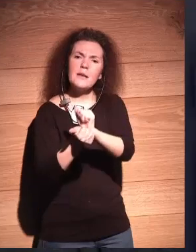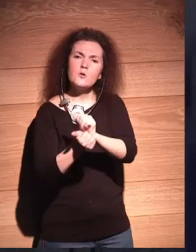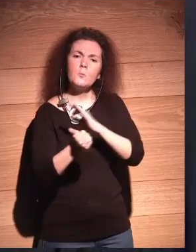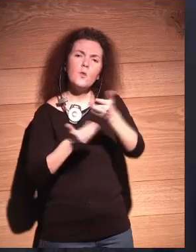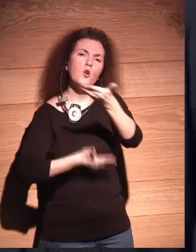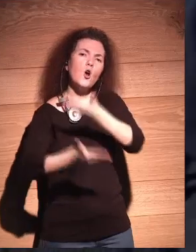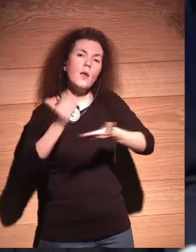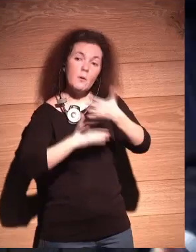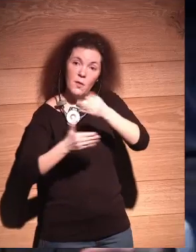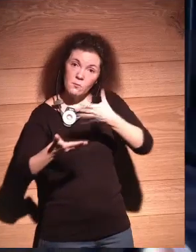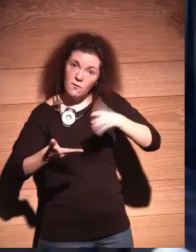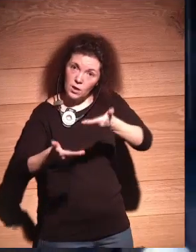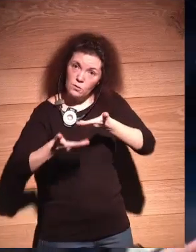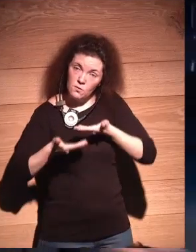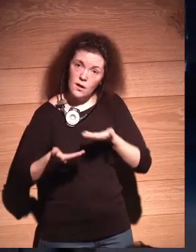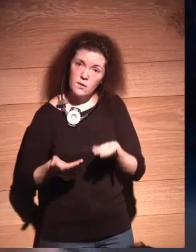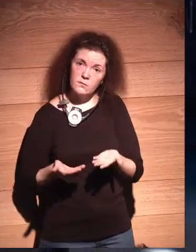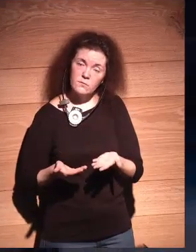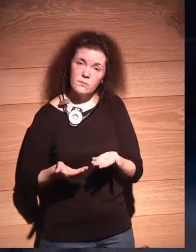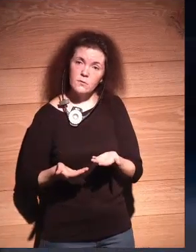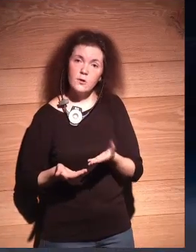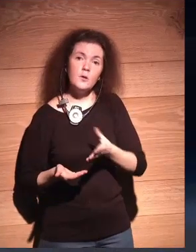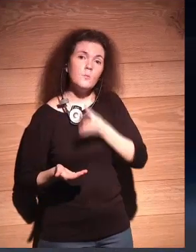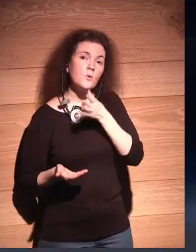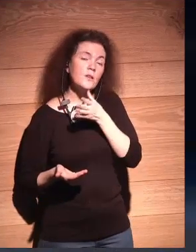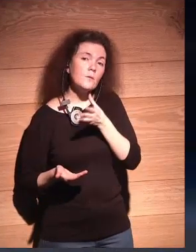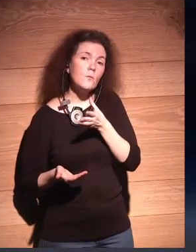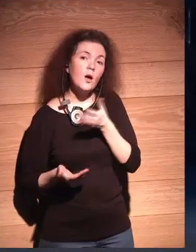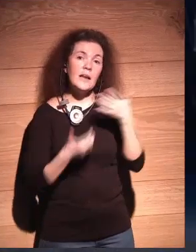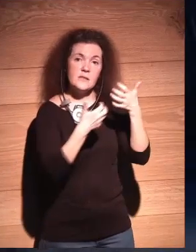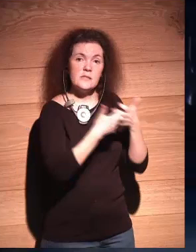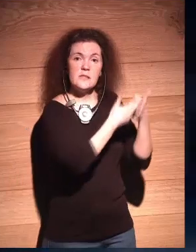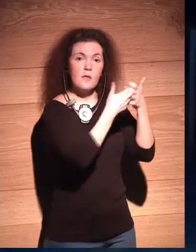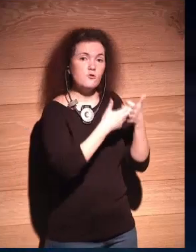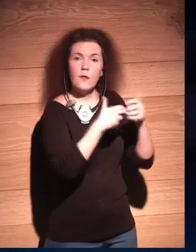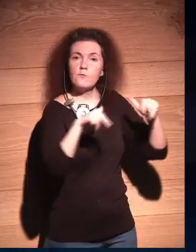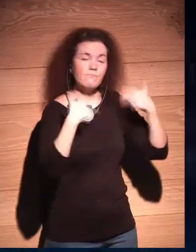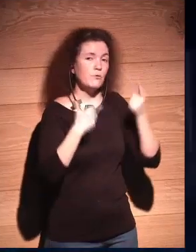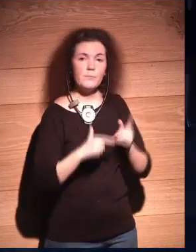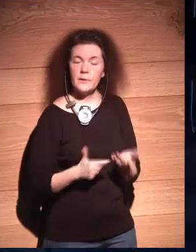do this, because Homeland Security is like, can't do it in the United States. So,